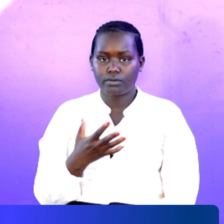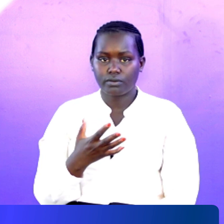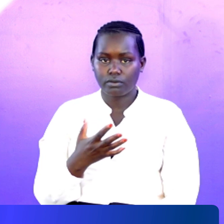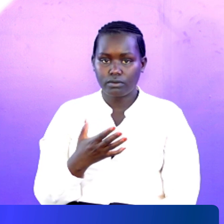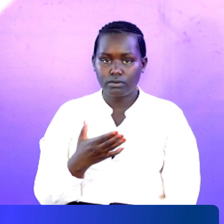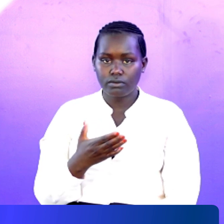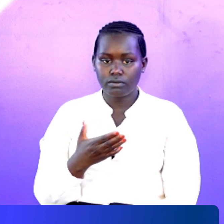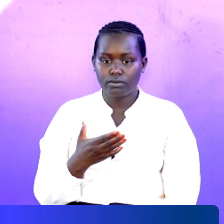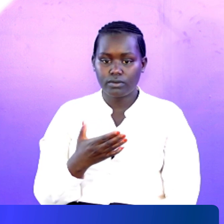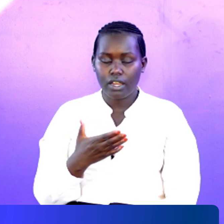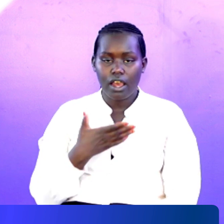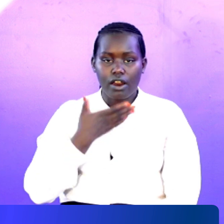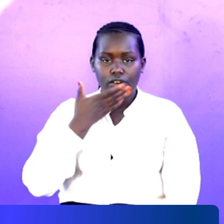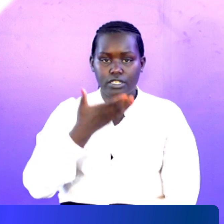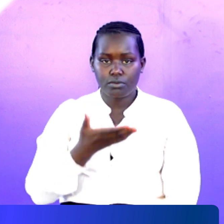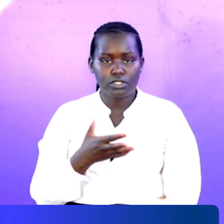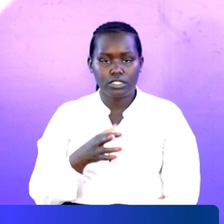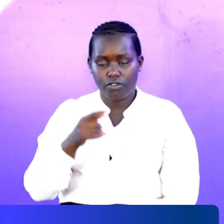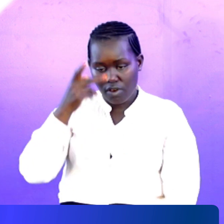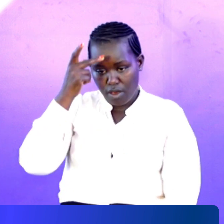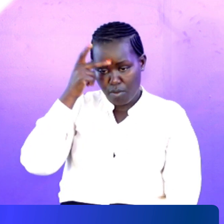policy. What do I mean by that?